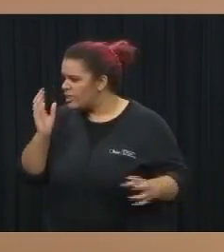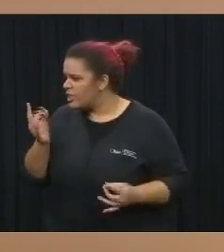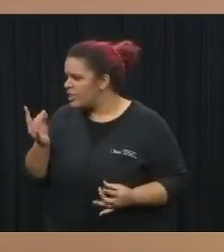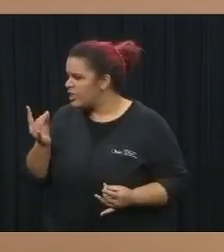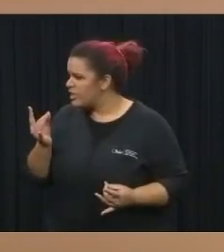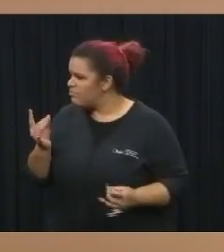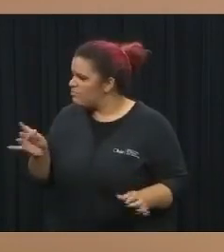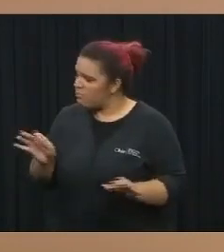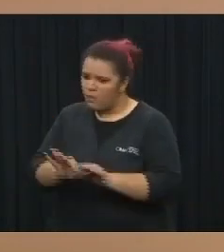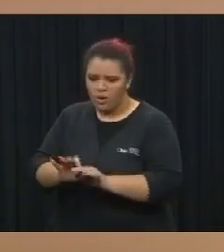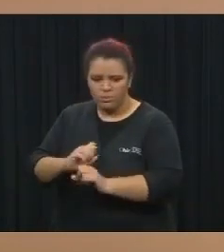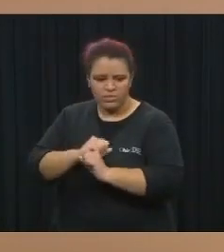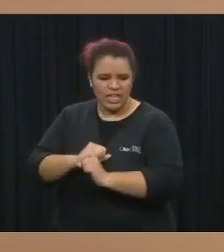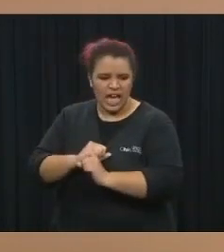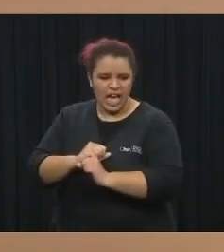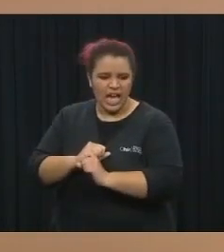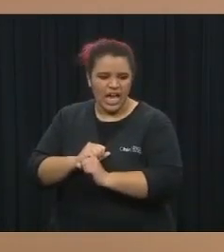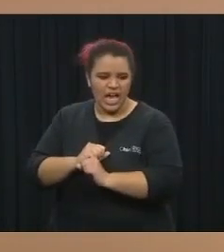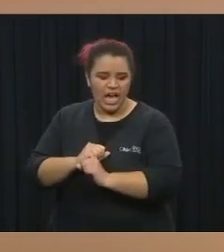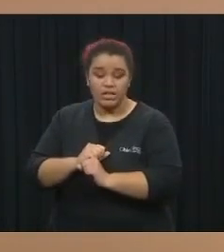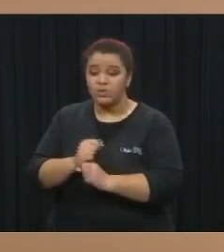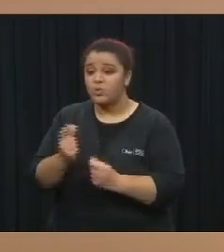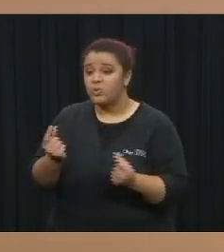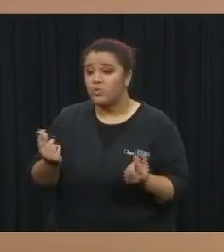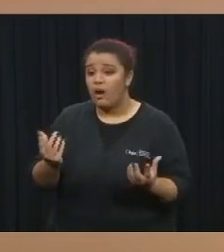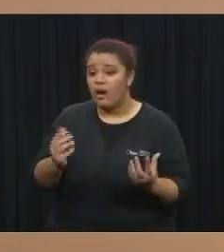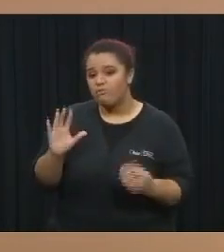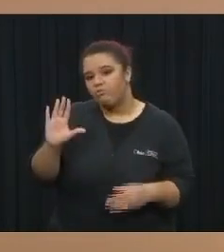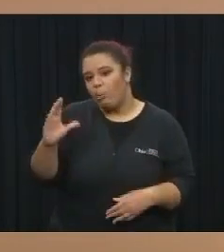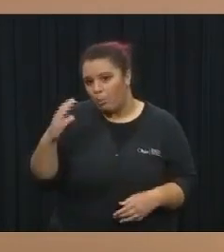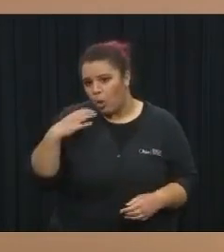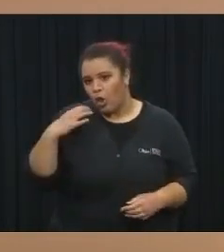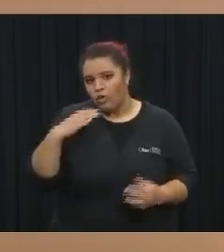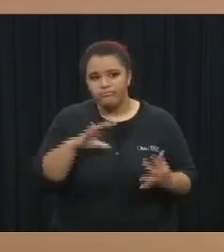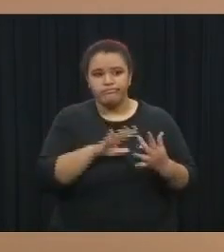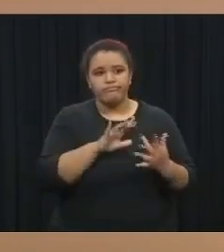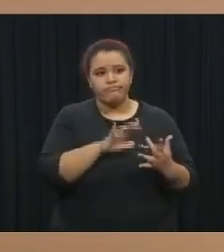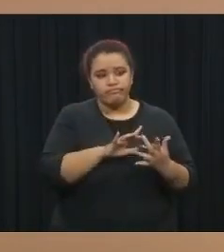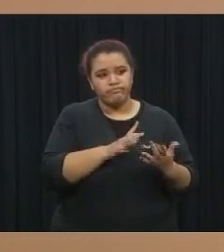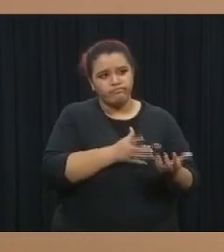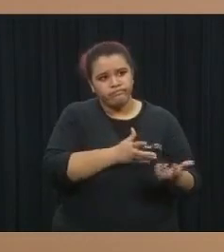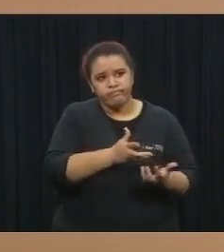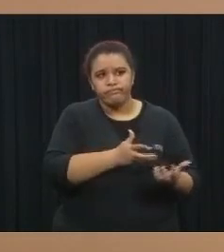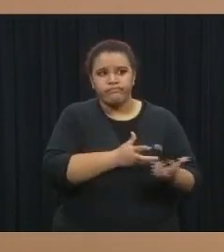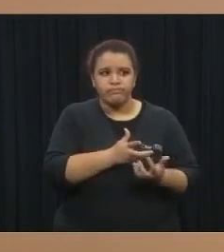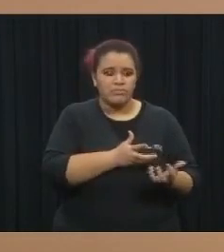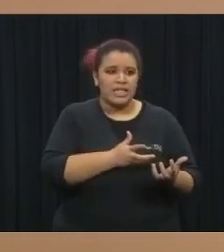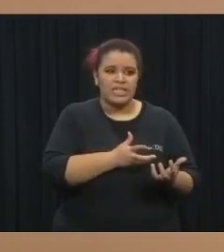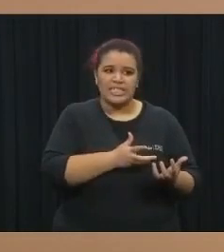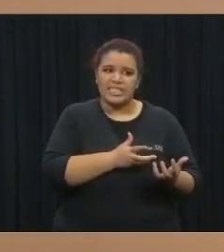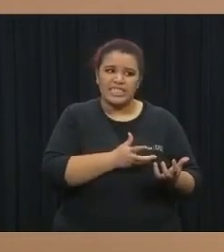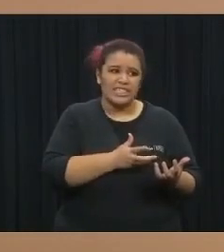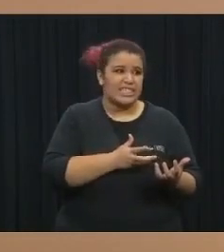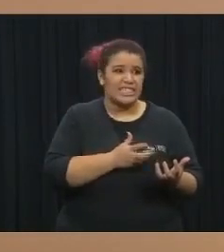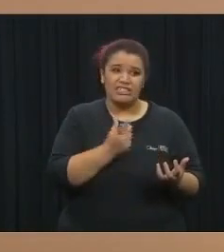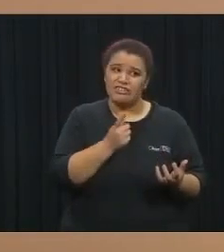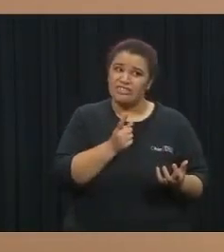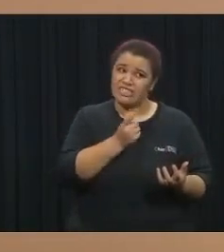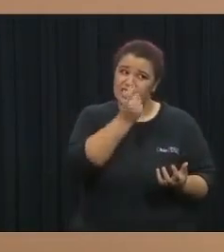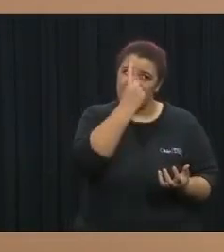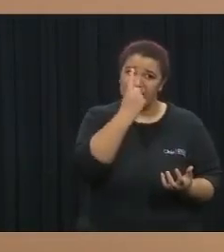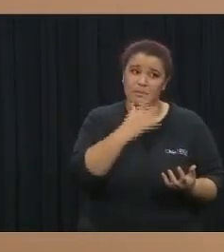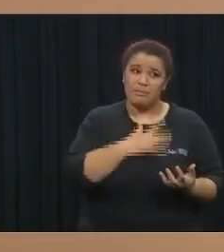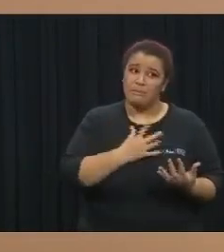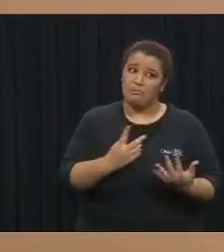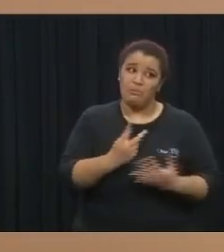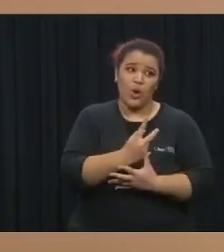you in a slightly different category. There will be people that their essential highest need might be